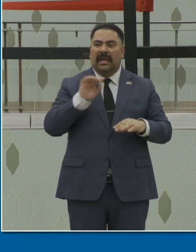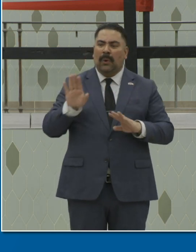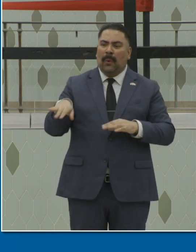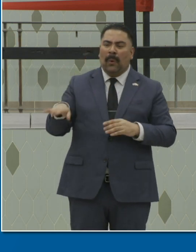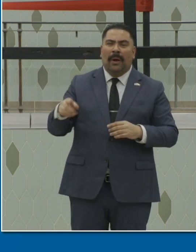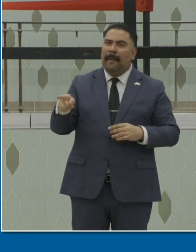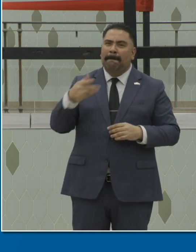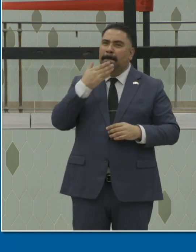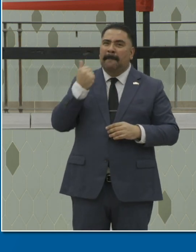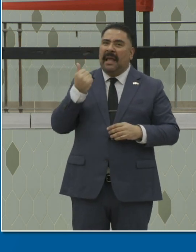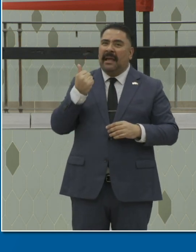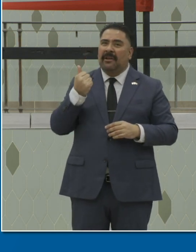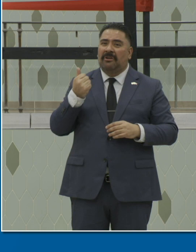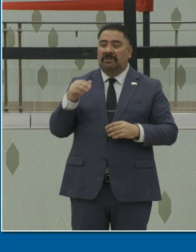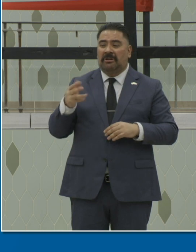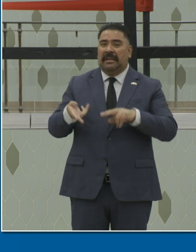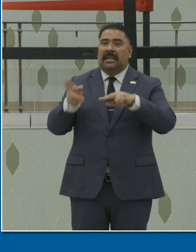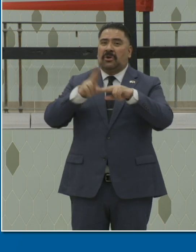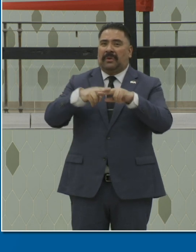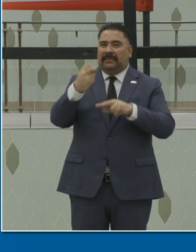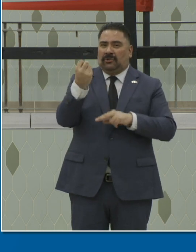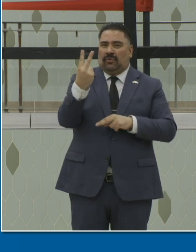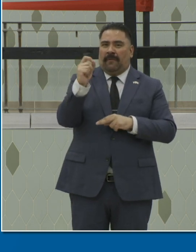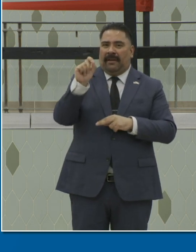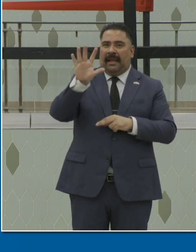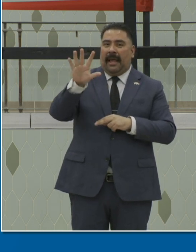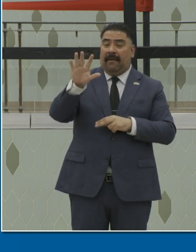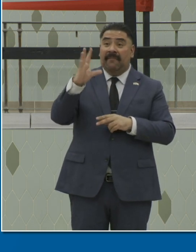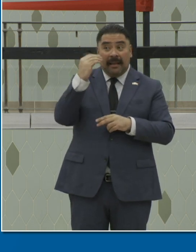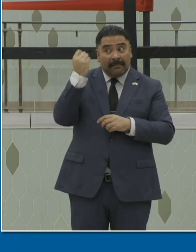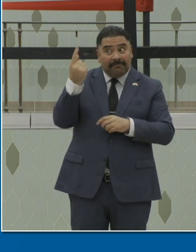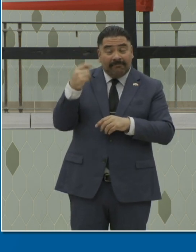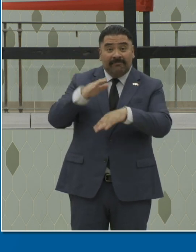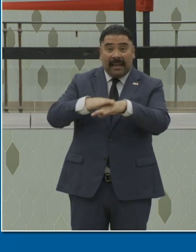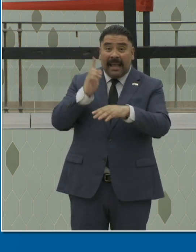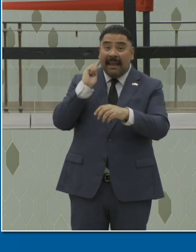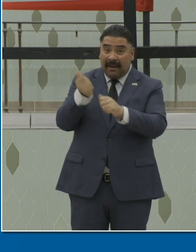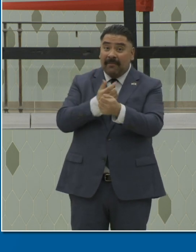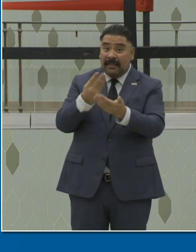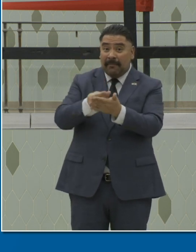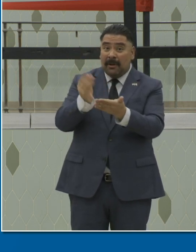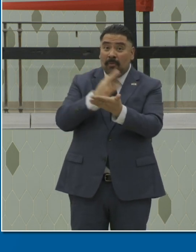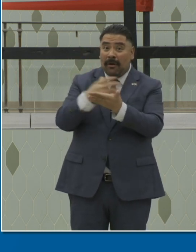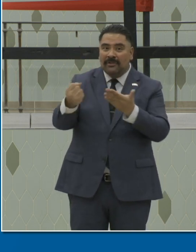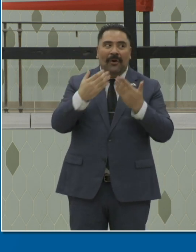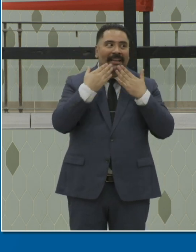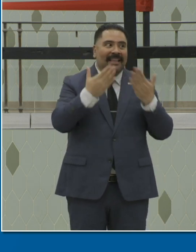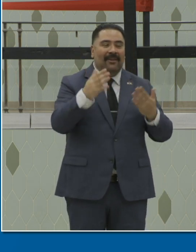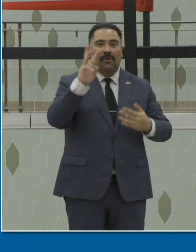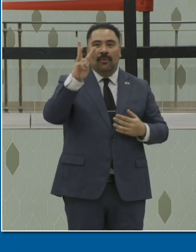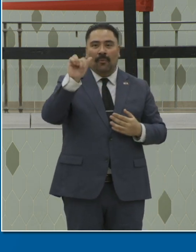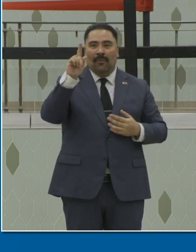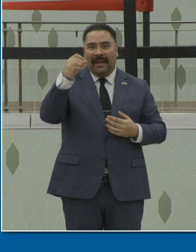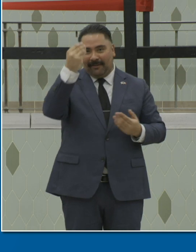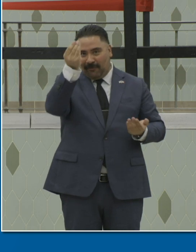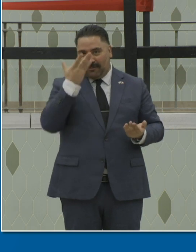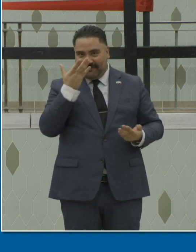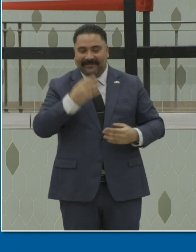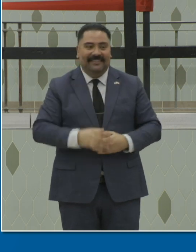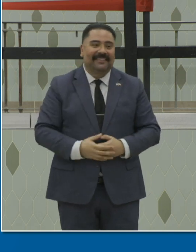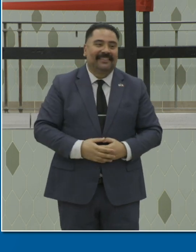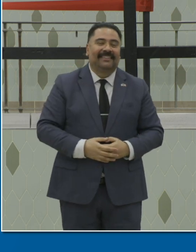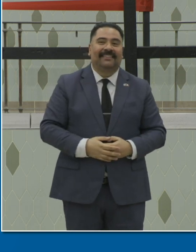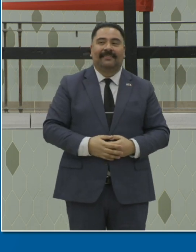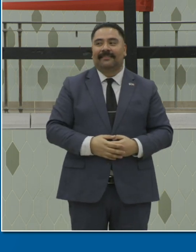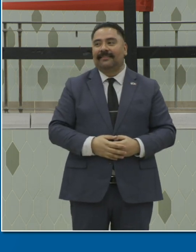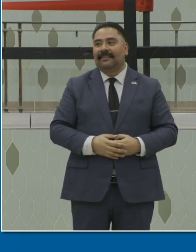said, "You better push it to 12.5, and it's all going to go." And so, thank you, Wade. But